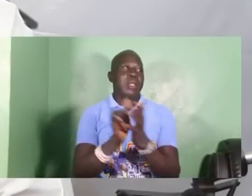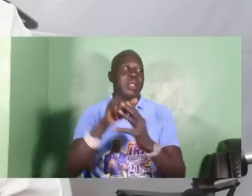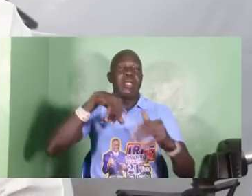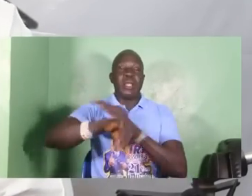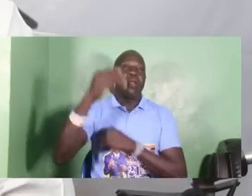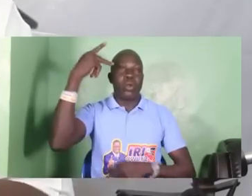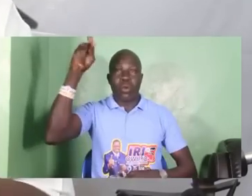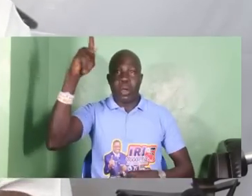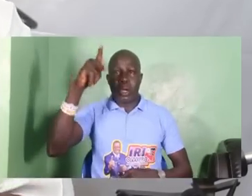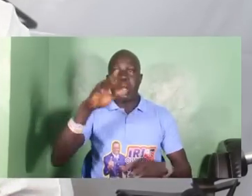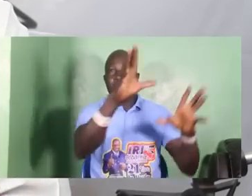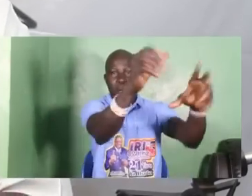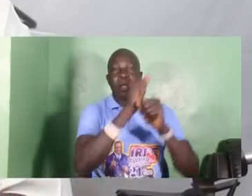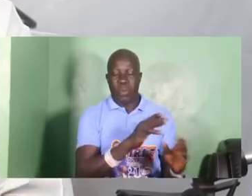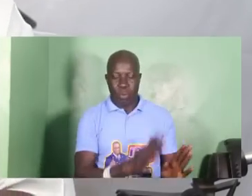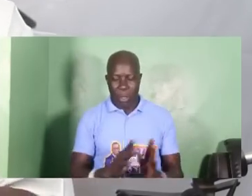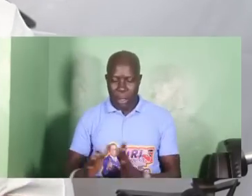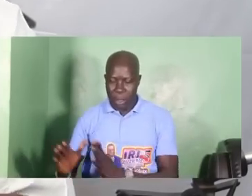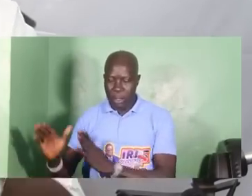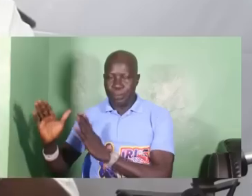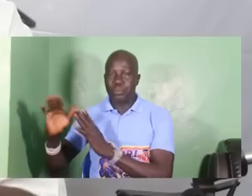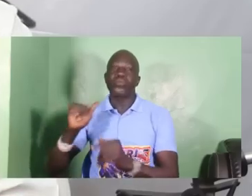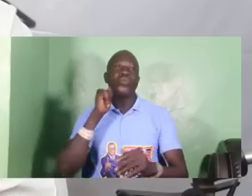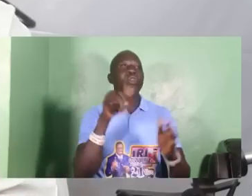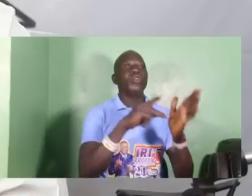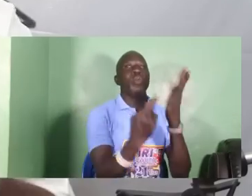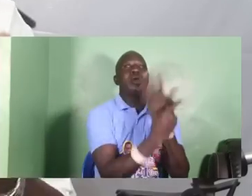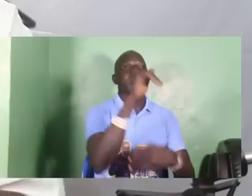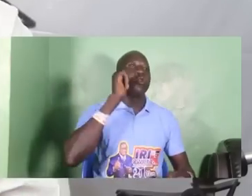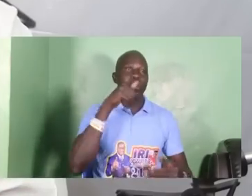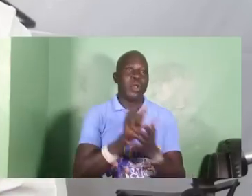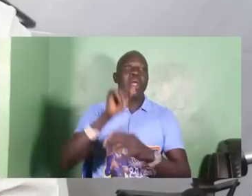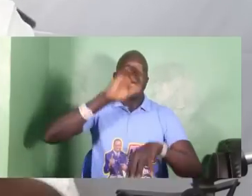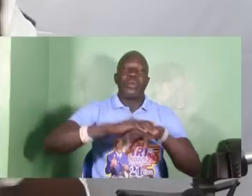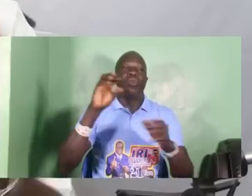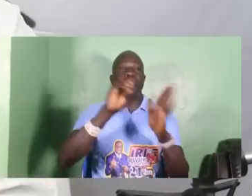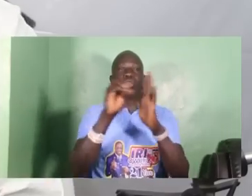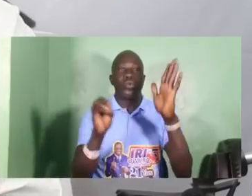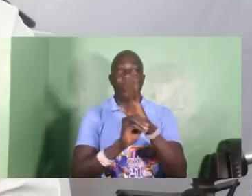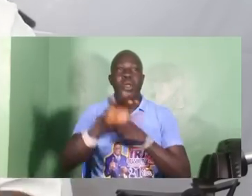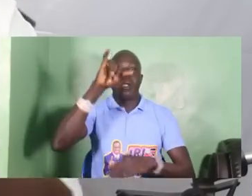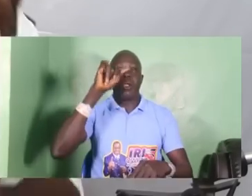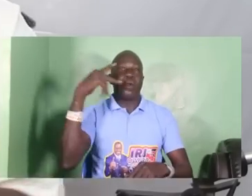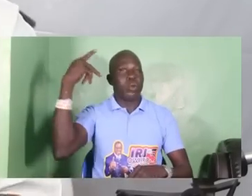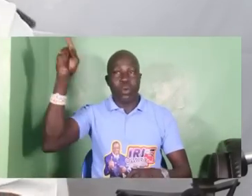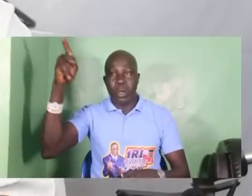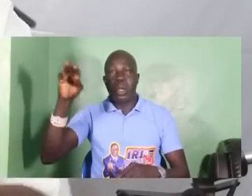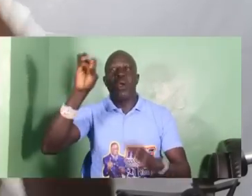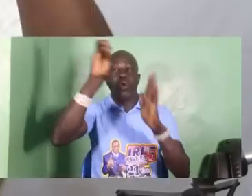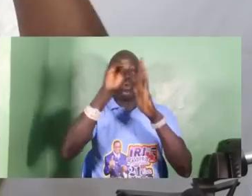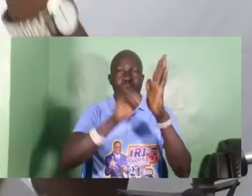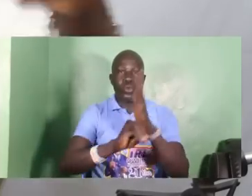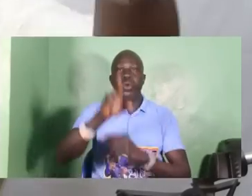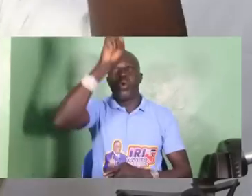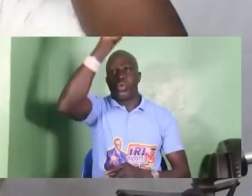name. Ilorin. Happy preparation also. There will be program at Ilorin tomorrow. I will have it at Ilorin. Ilorin.